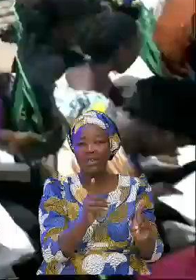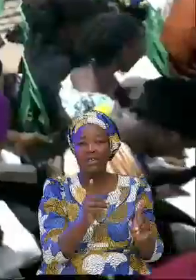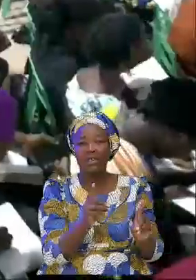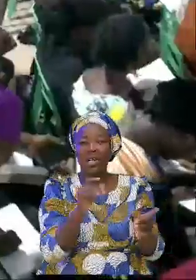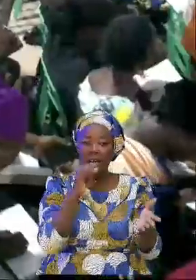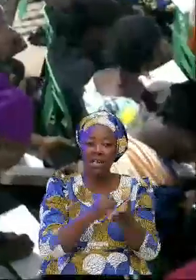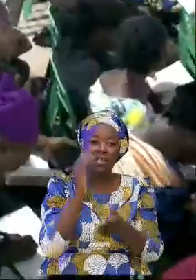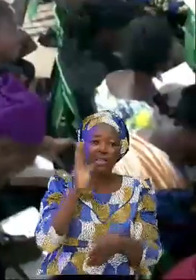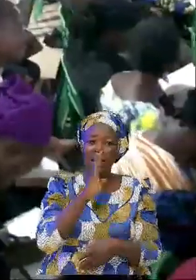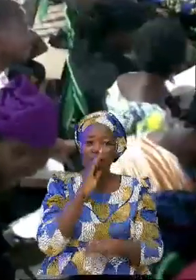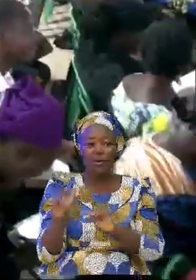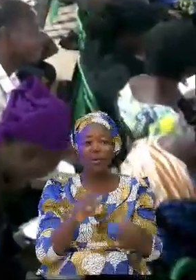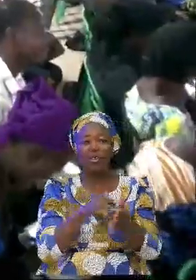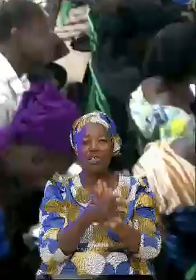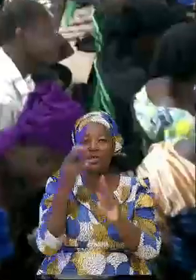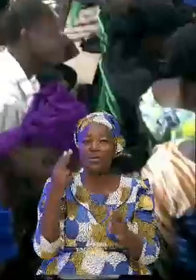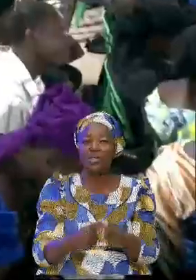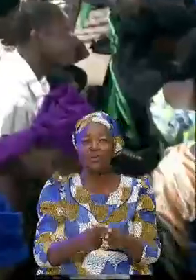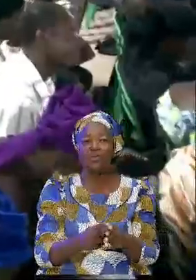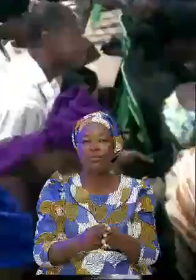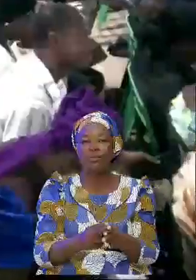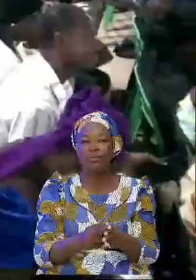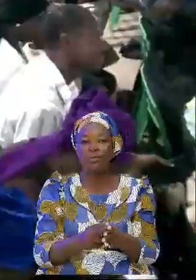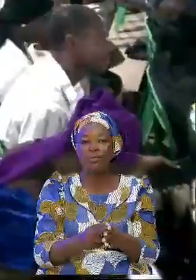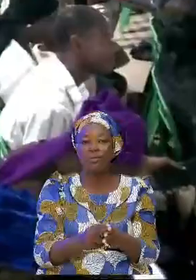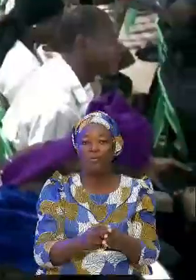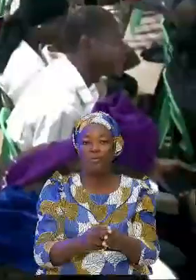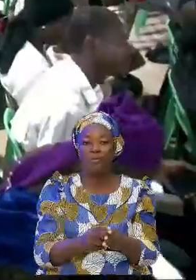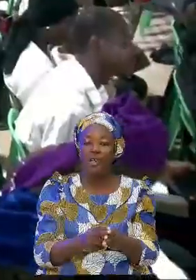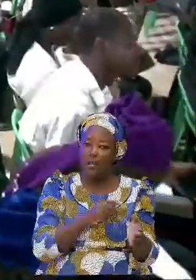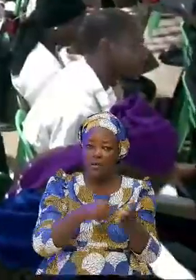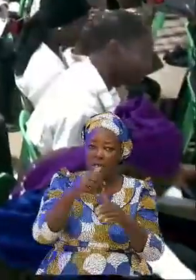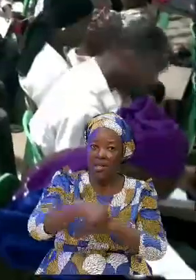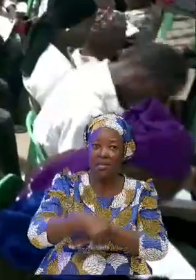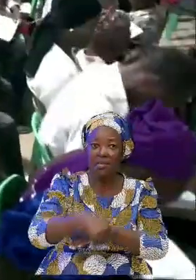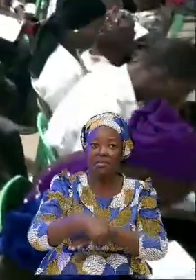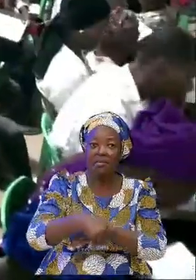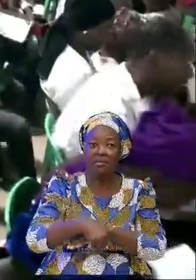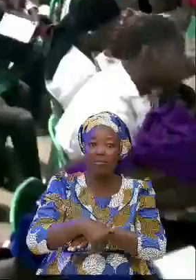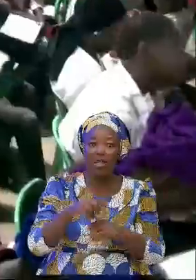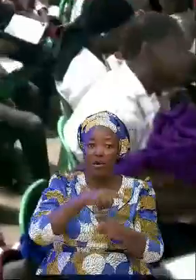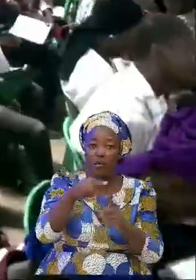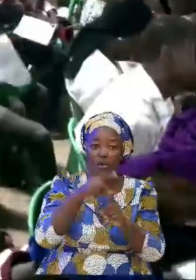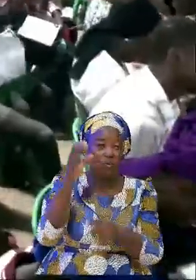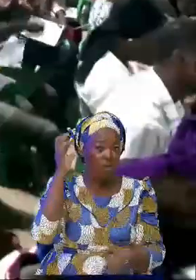be done. Word of deliverance, it shall be done.